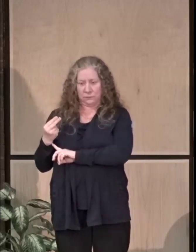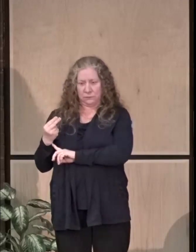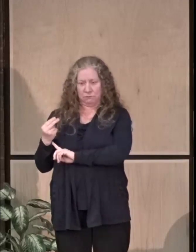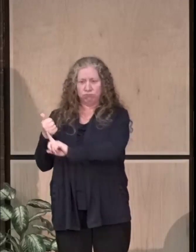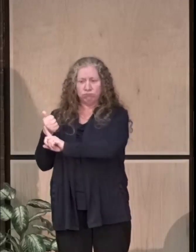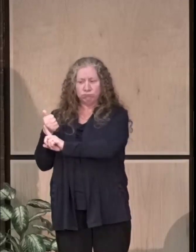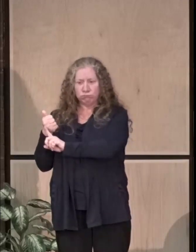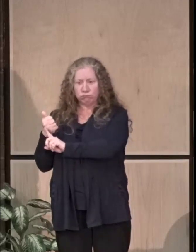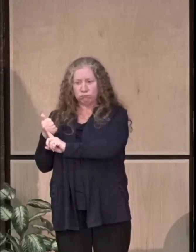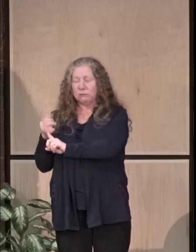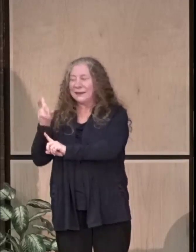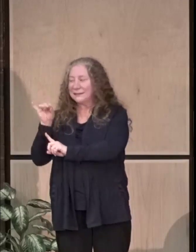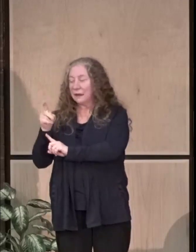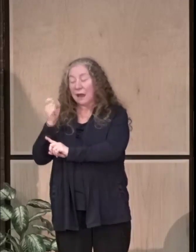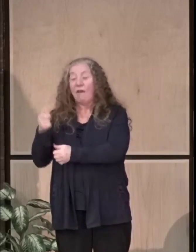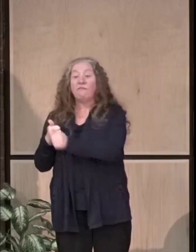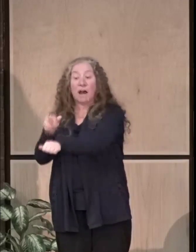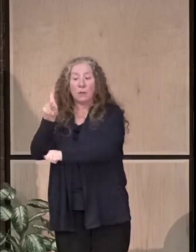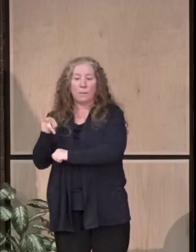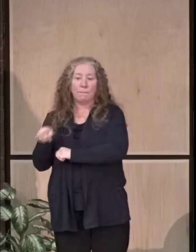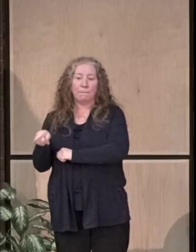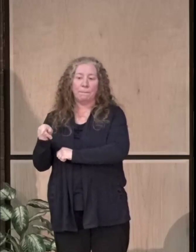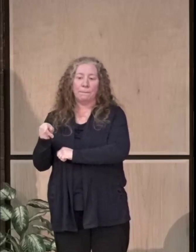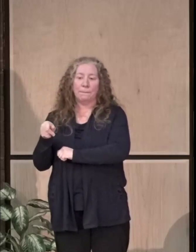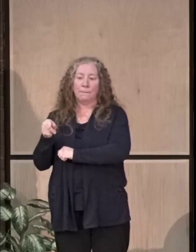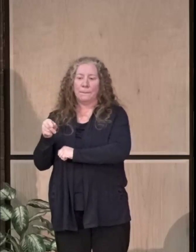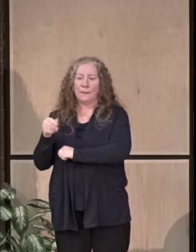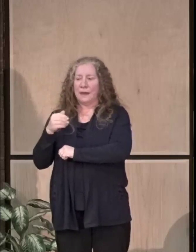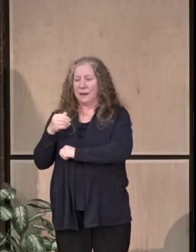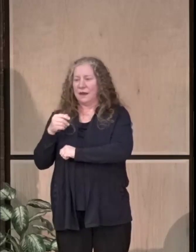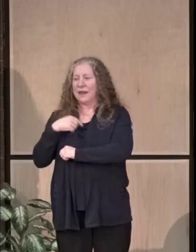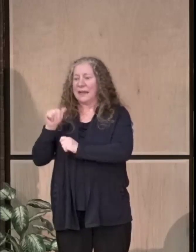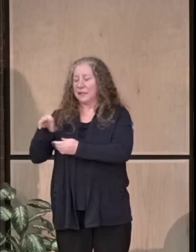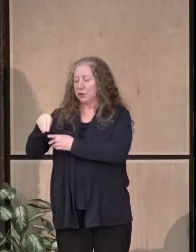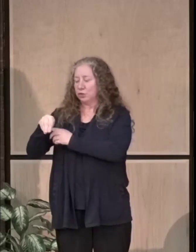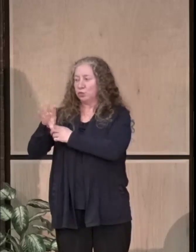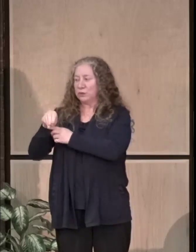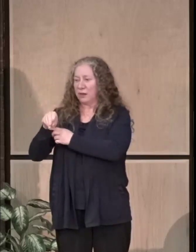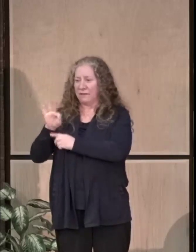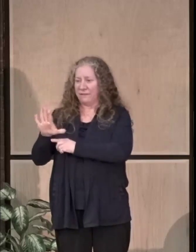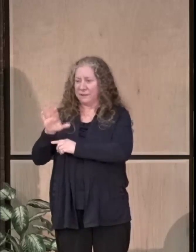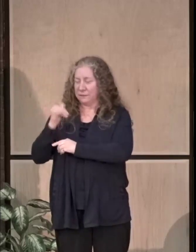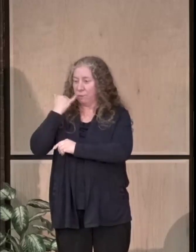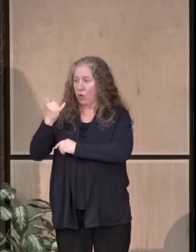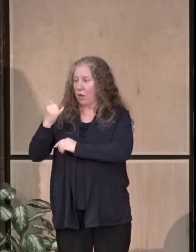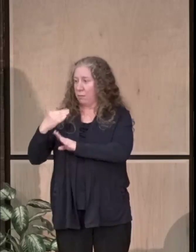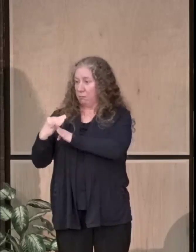he had, then the follow-up was that he had sent me a screenshot of his phone call log. And this was